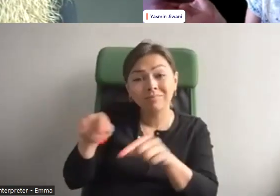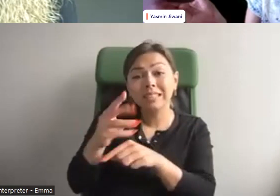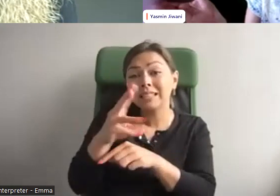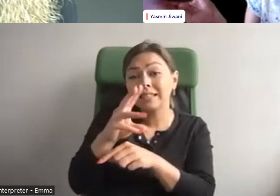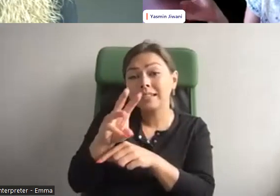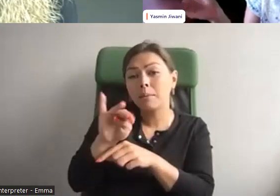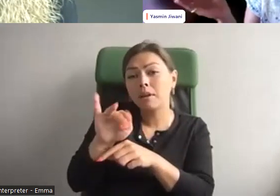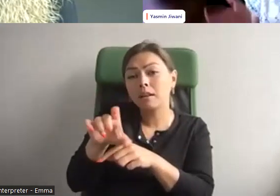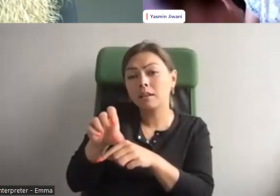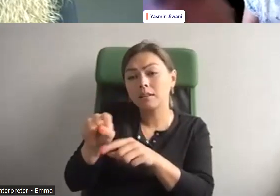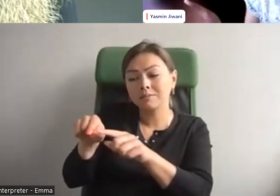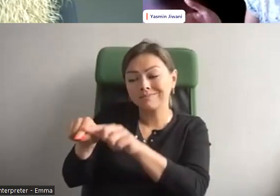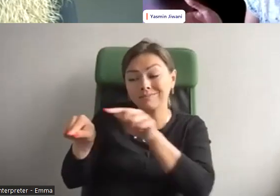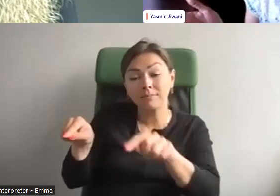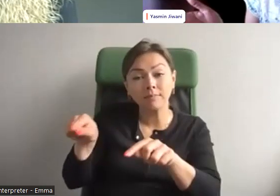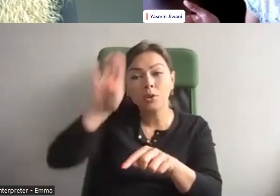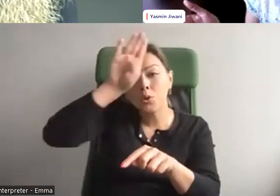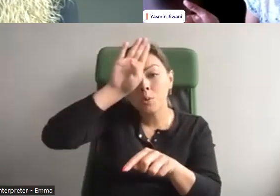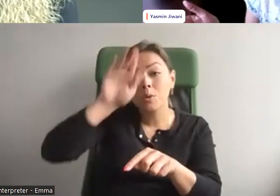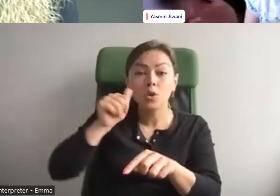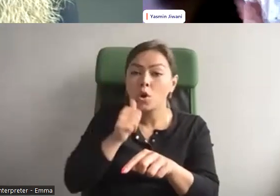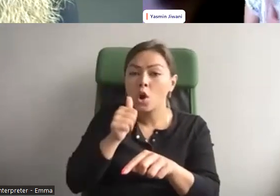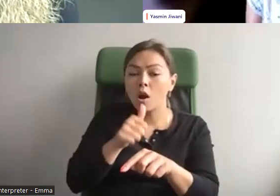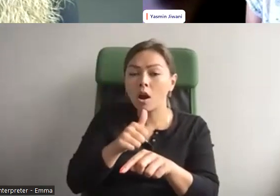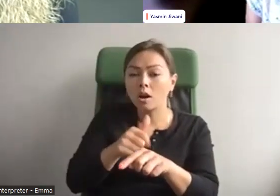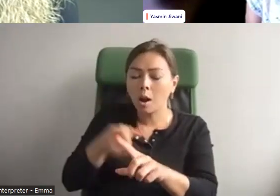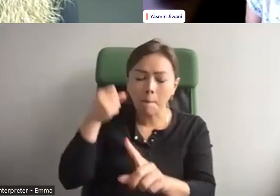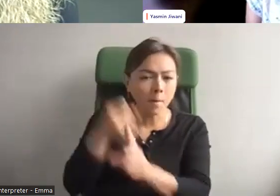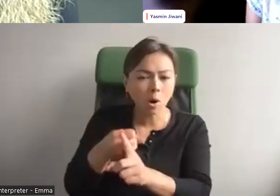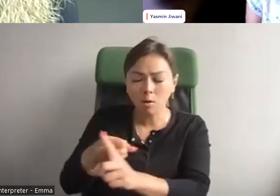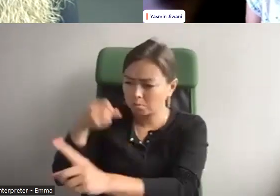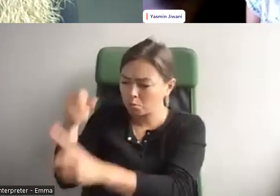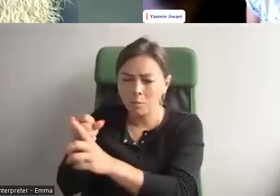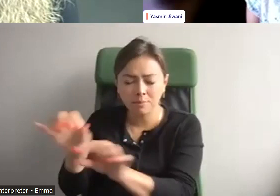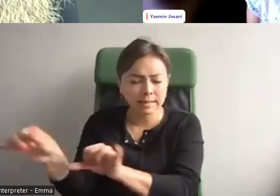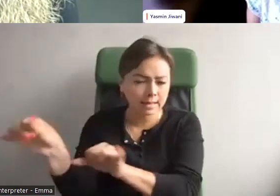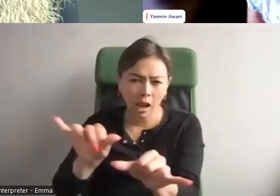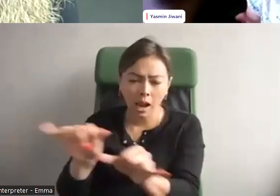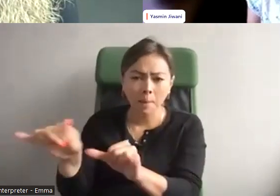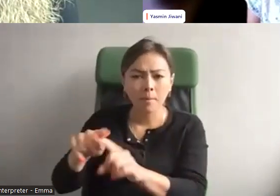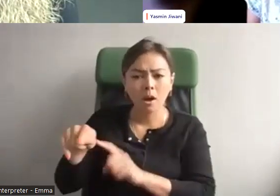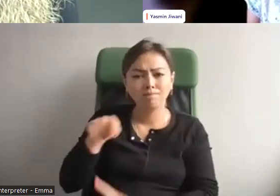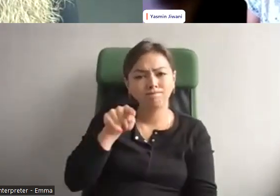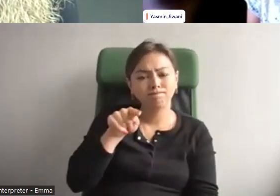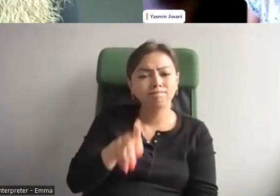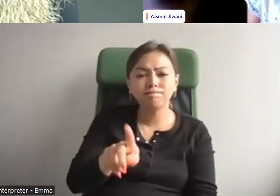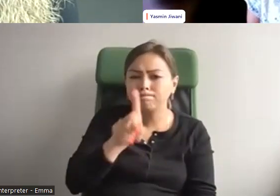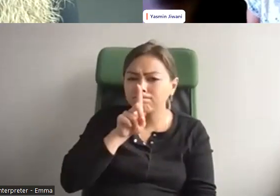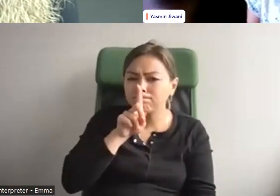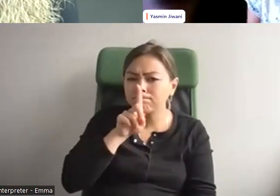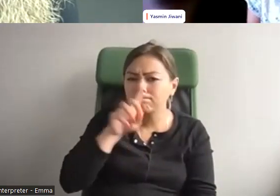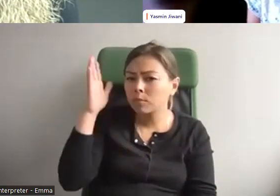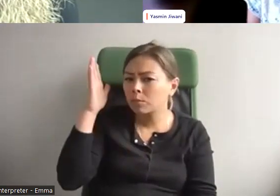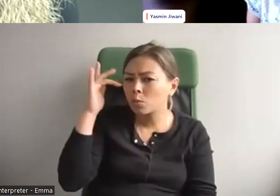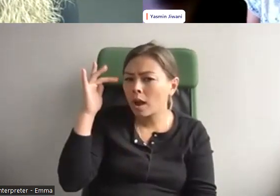same way. So she's not mentioned at all, but this one is. And why? Well, there was a whole reason.